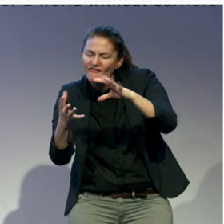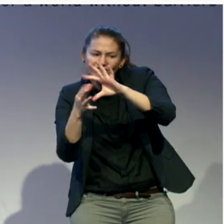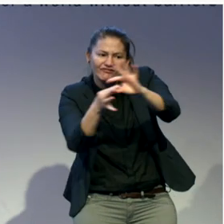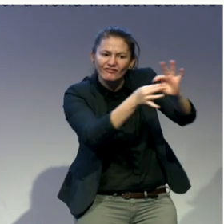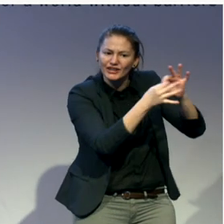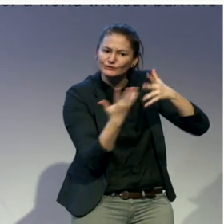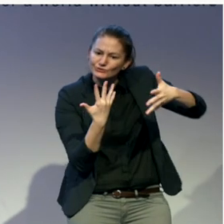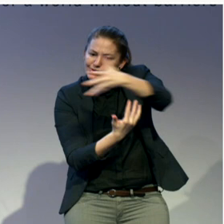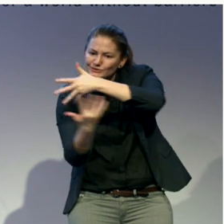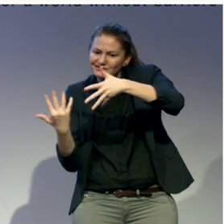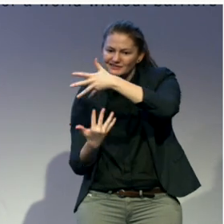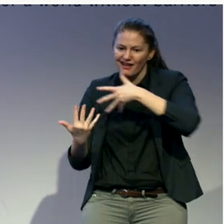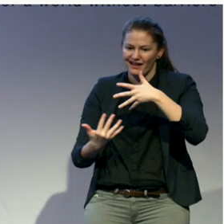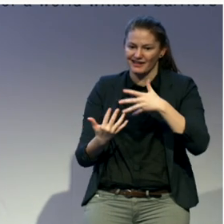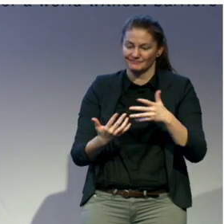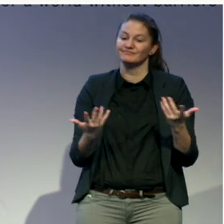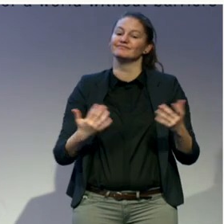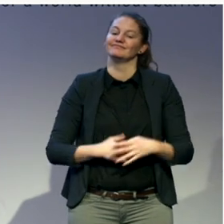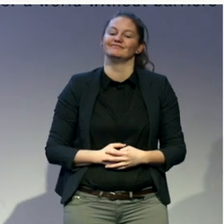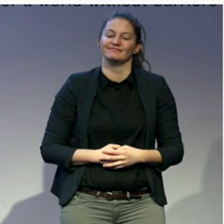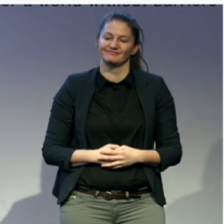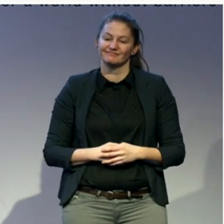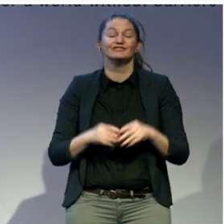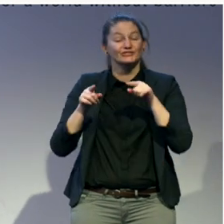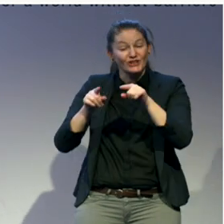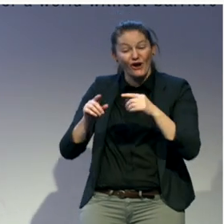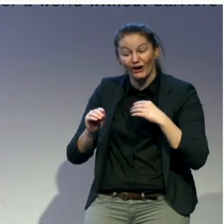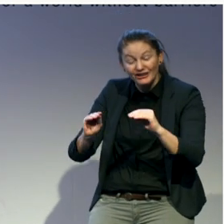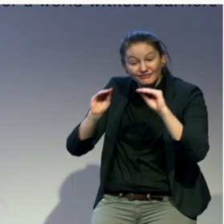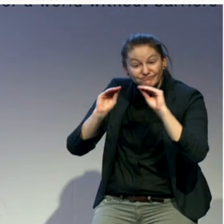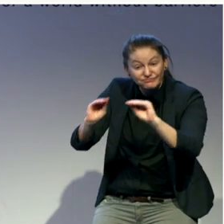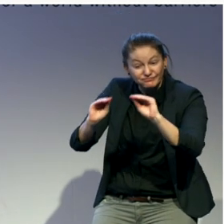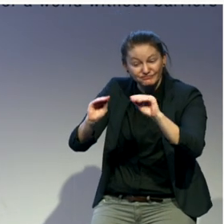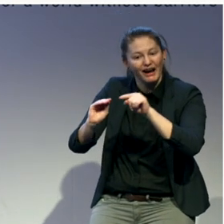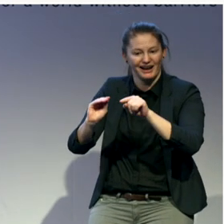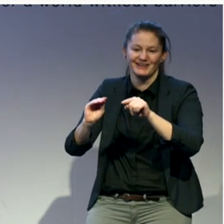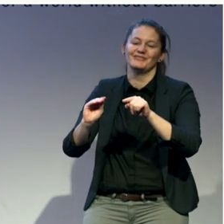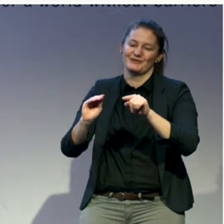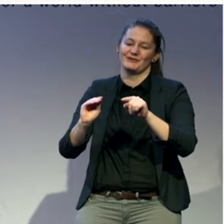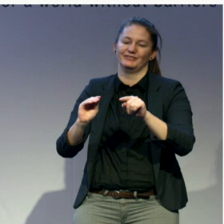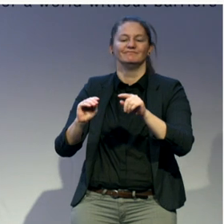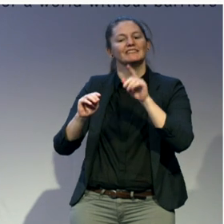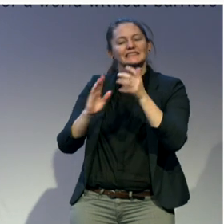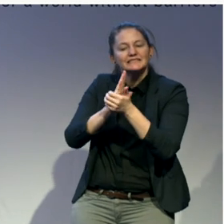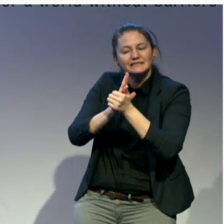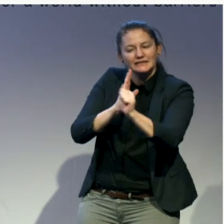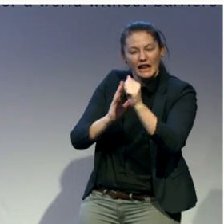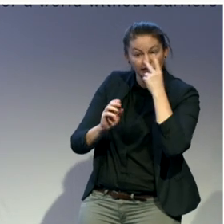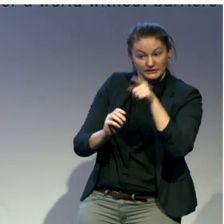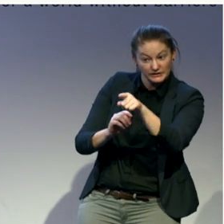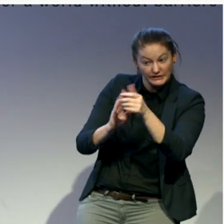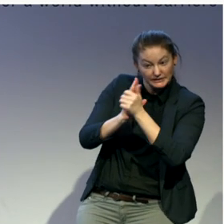about training, and training is particularly on leadership skills. Yeah, oops, not